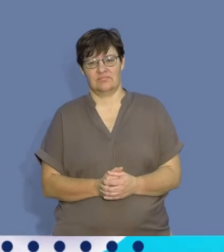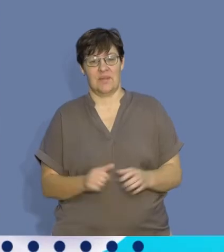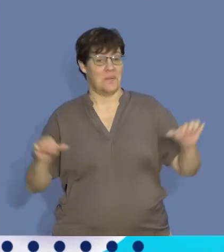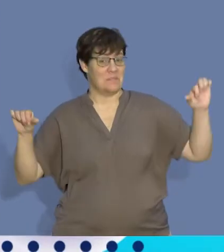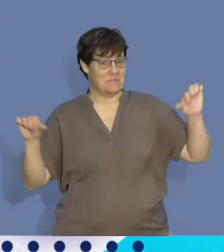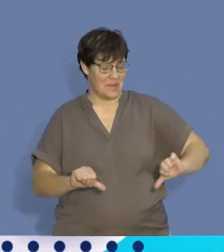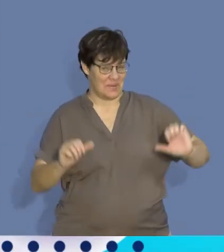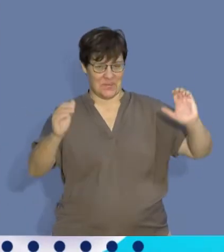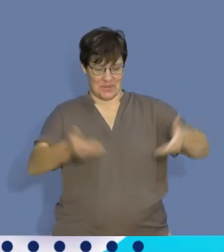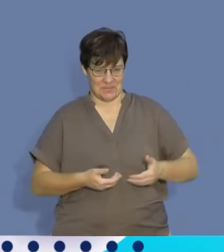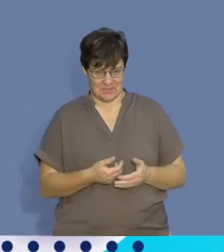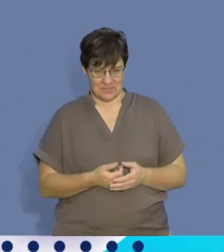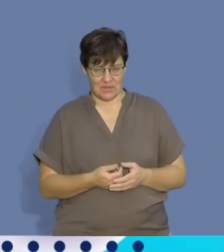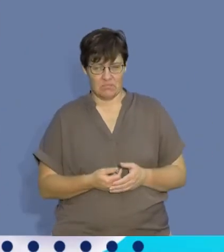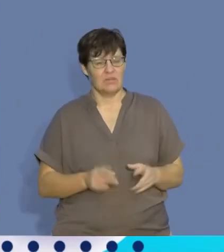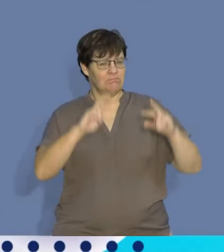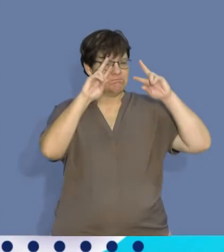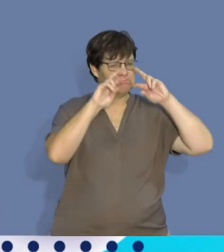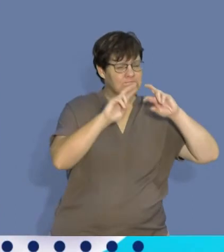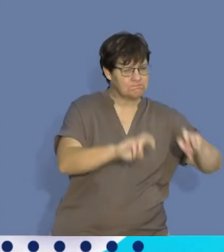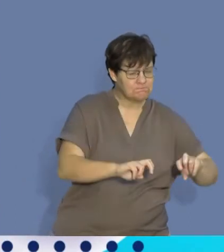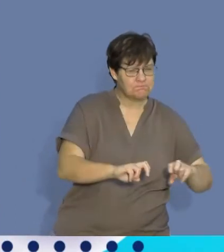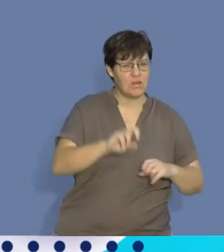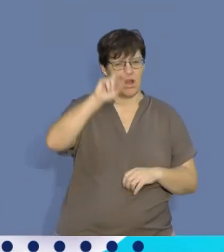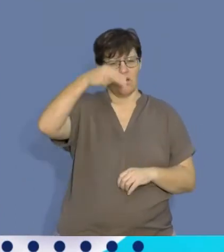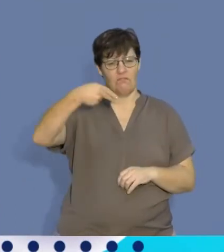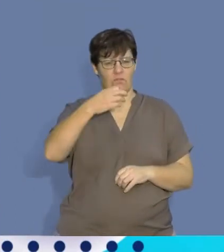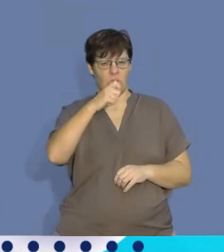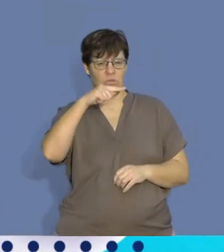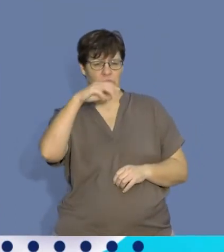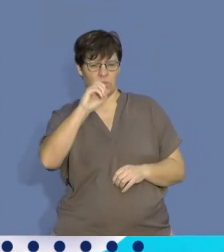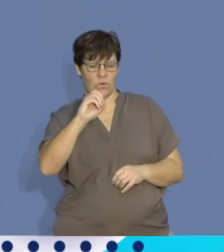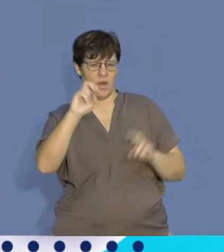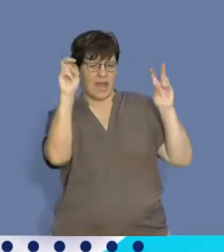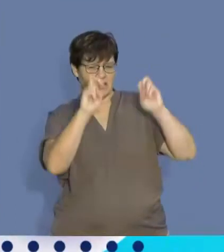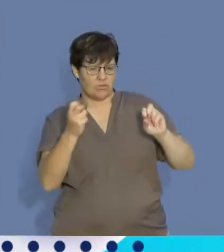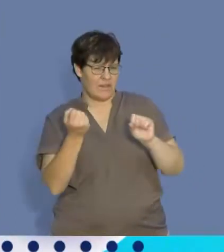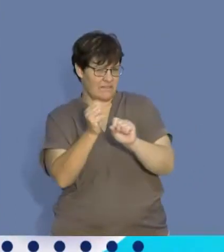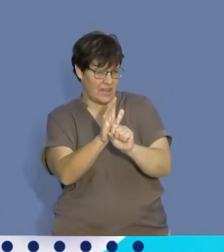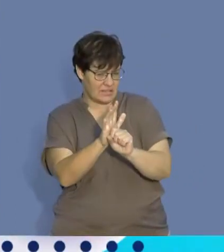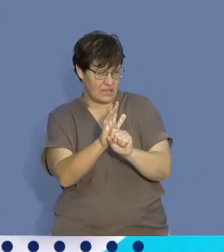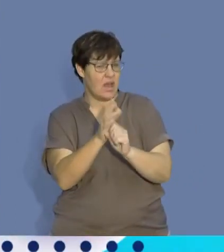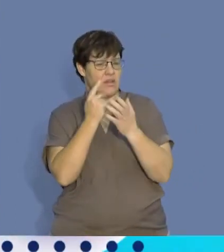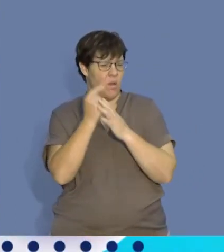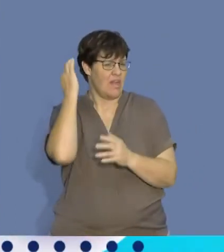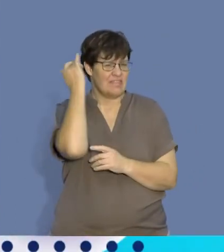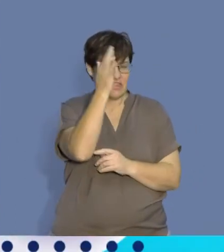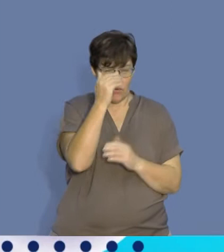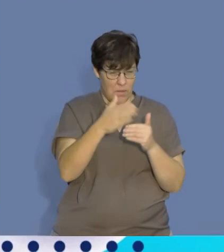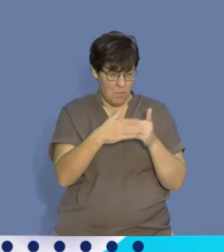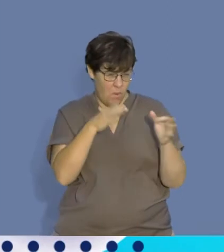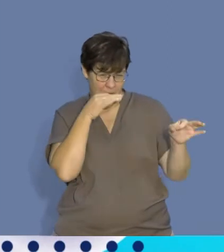Welcome back. So we've been investigating the photoelectric effect. We now need to do a little bit more theory because there's